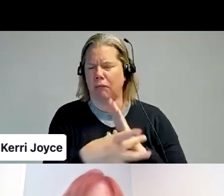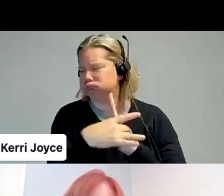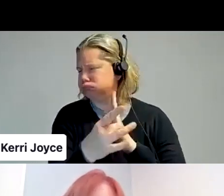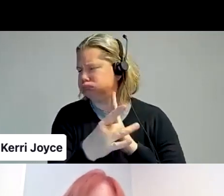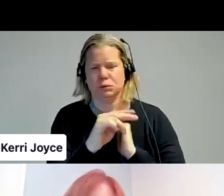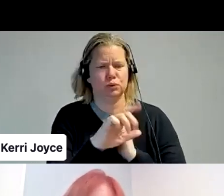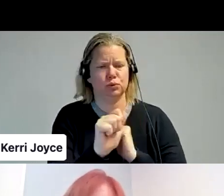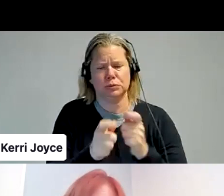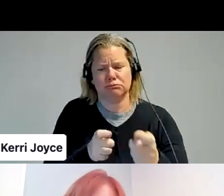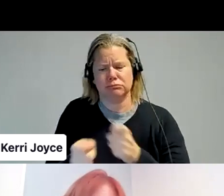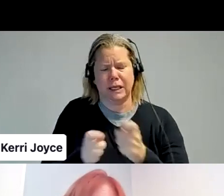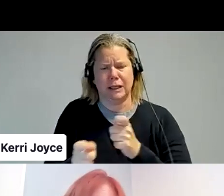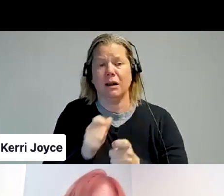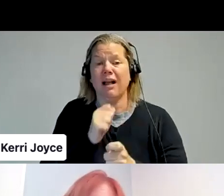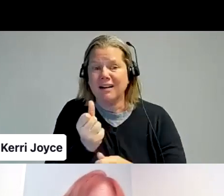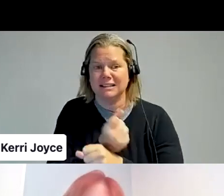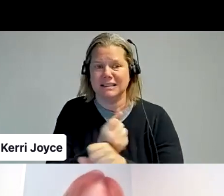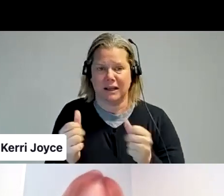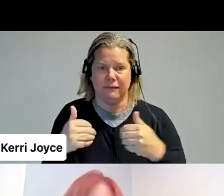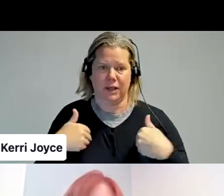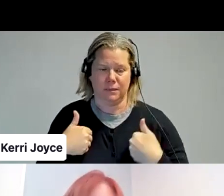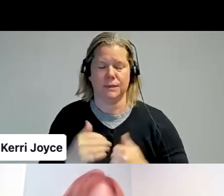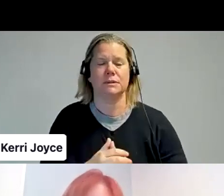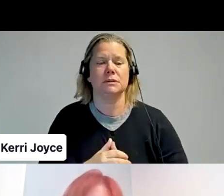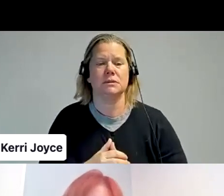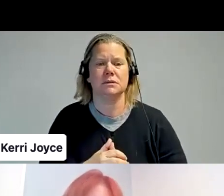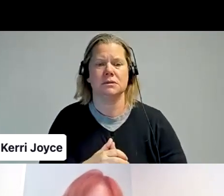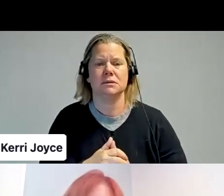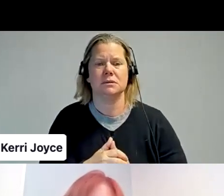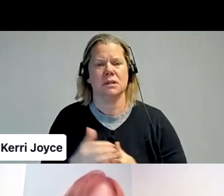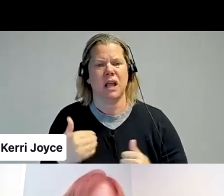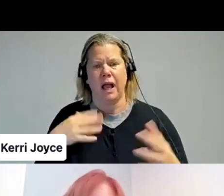tools for handling unsafe animals. They have their holding